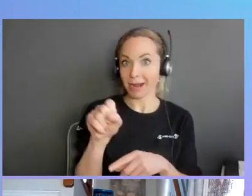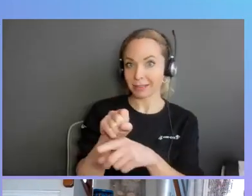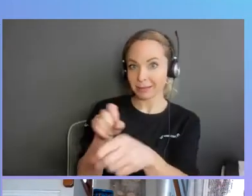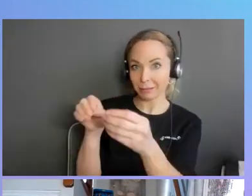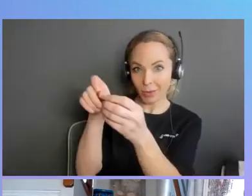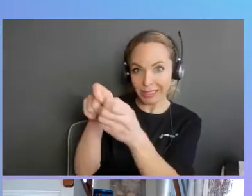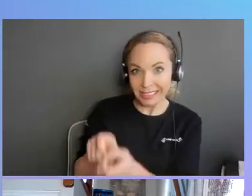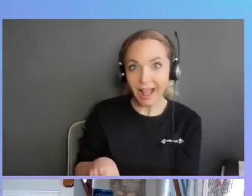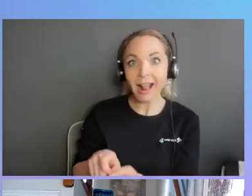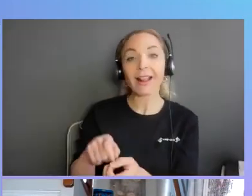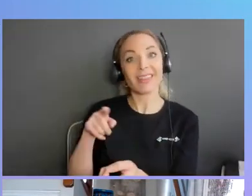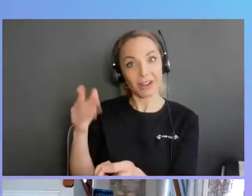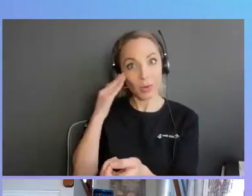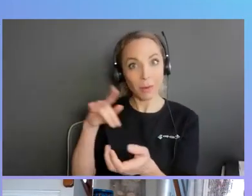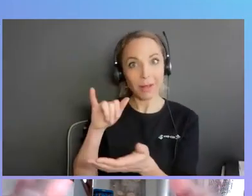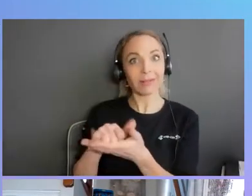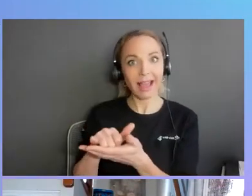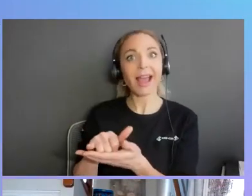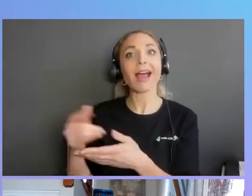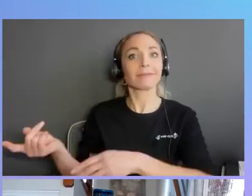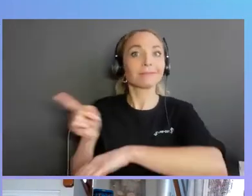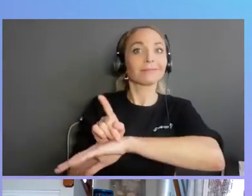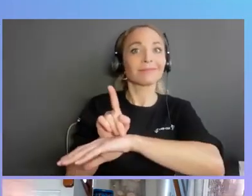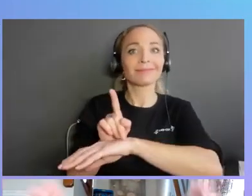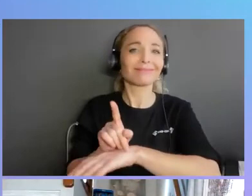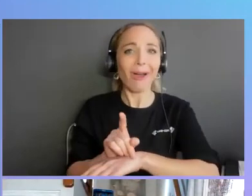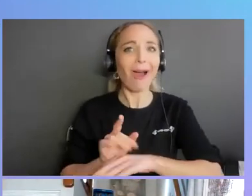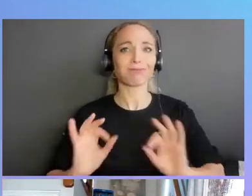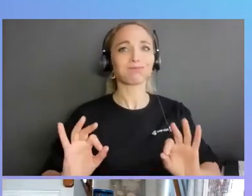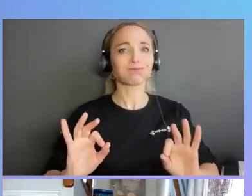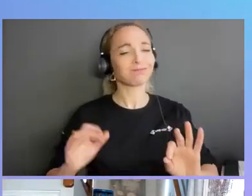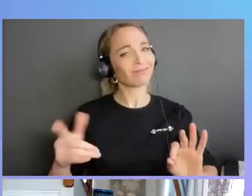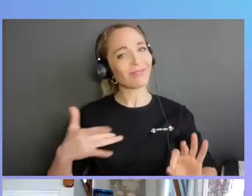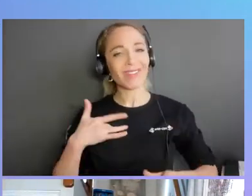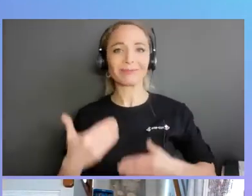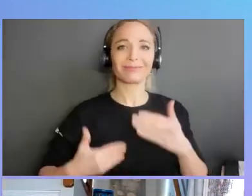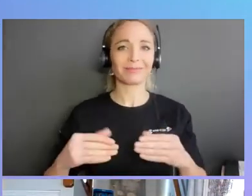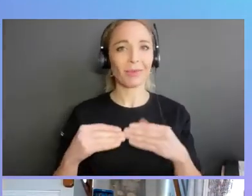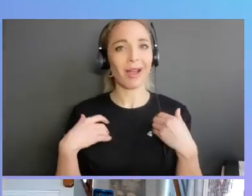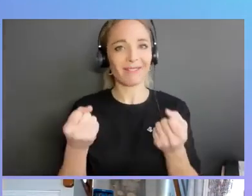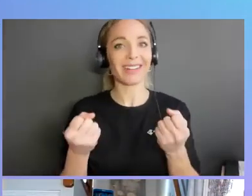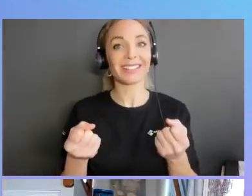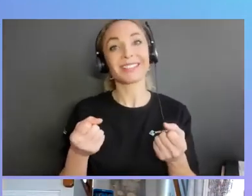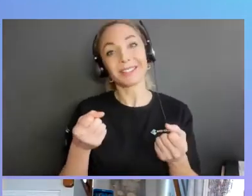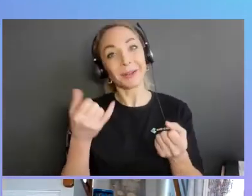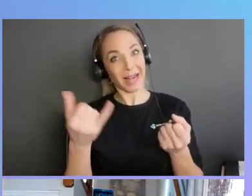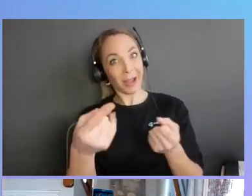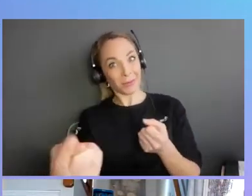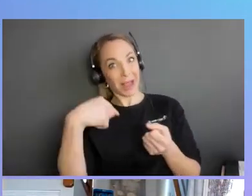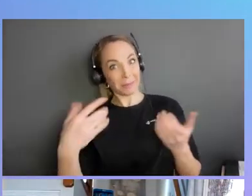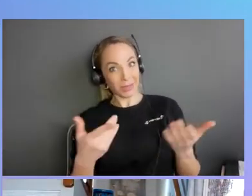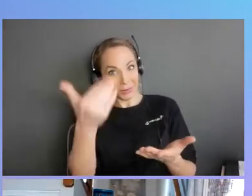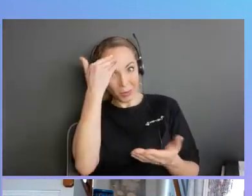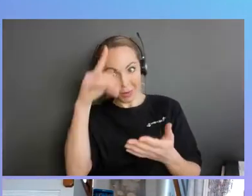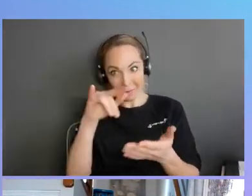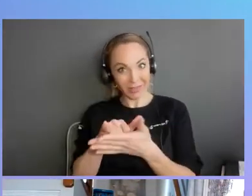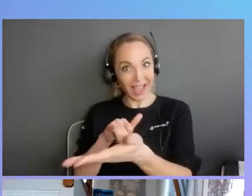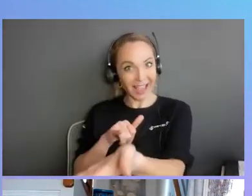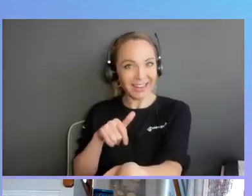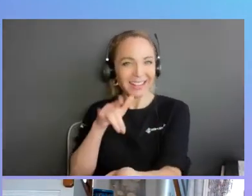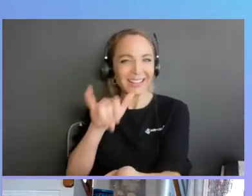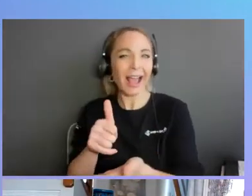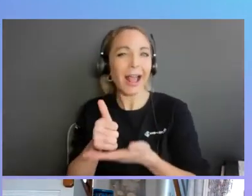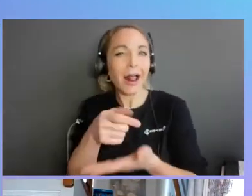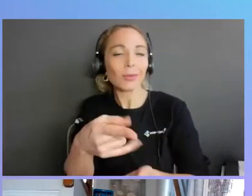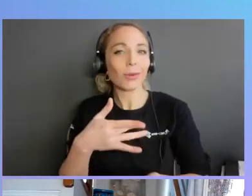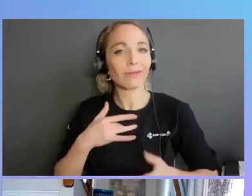So literally by being in this presentation, I have inoculated you to the illusion of transparency. So I hope that helps. Another thing I find useful, especially in presenting